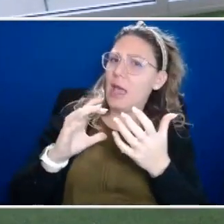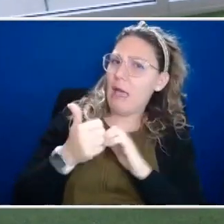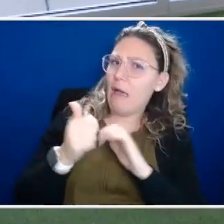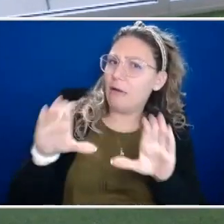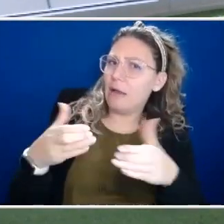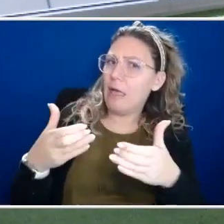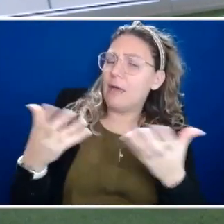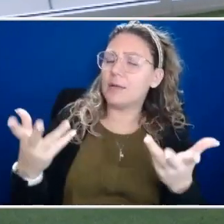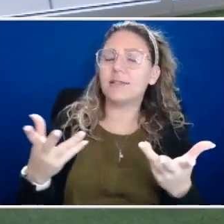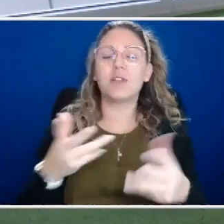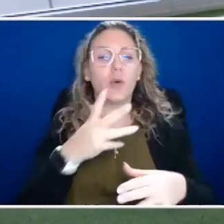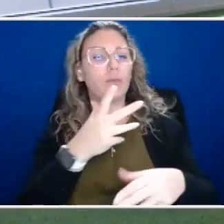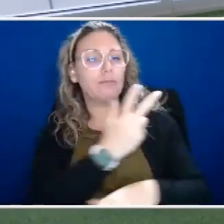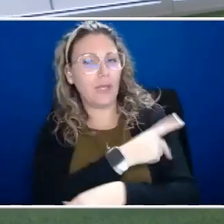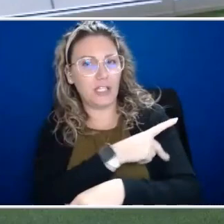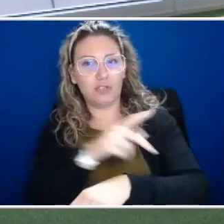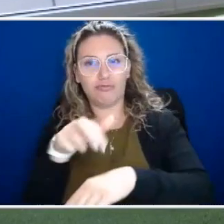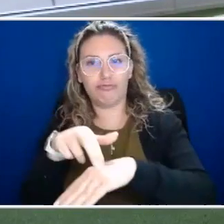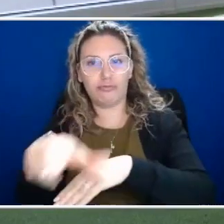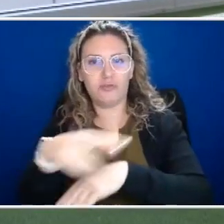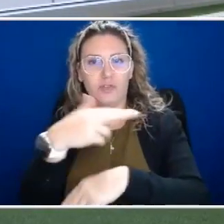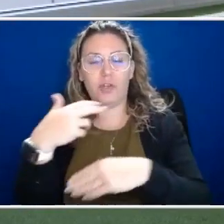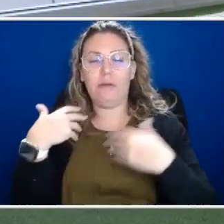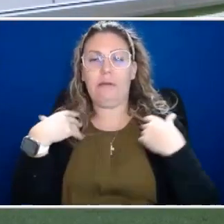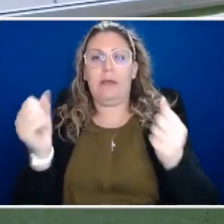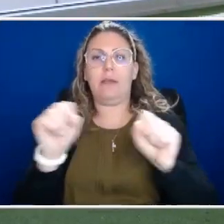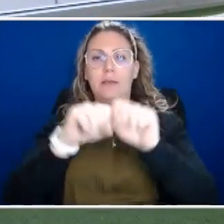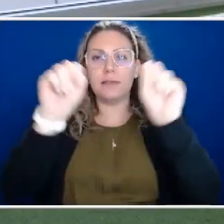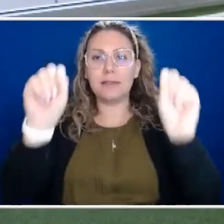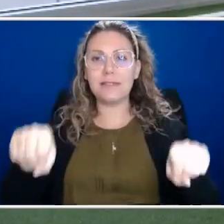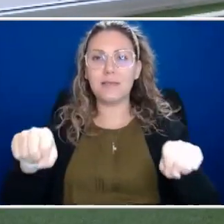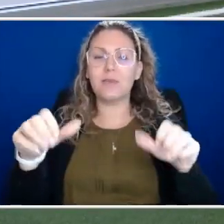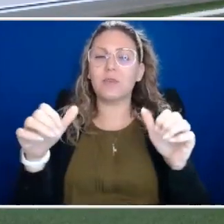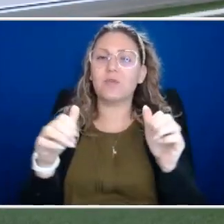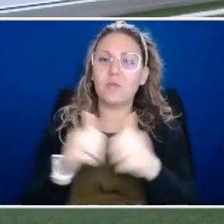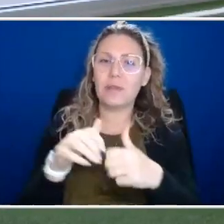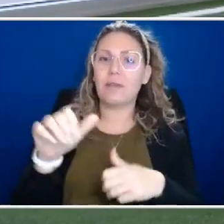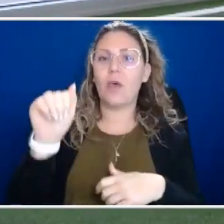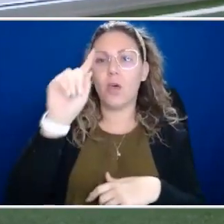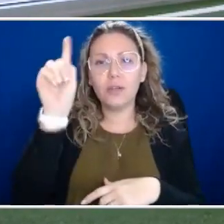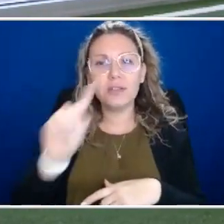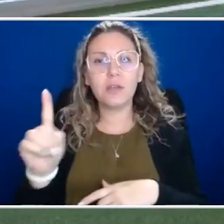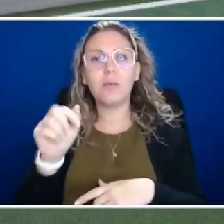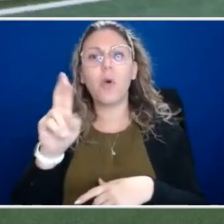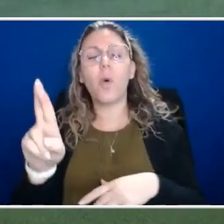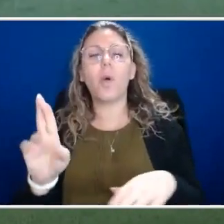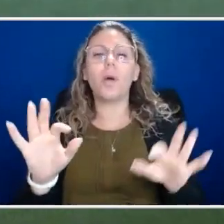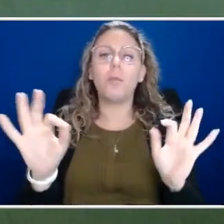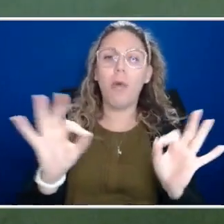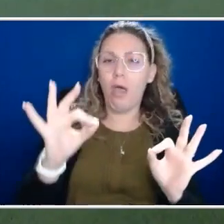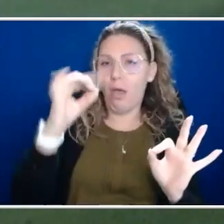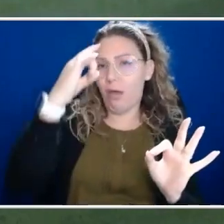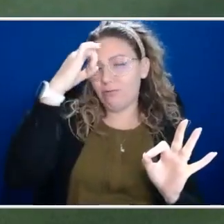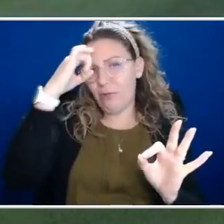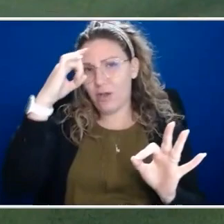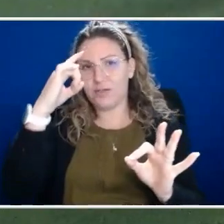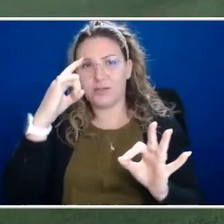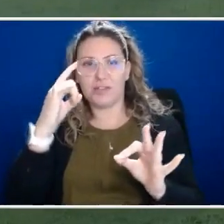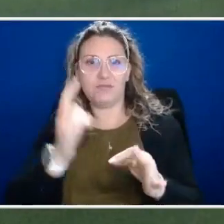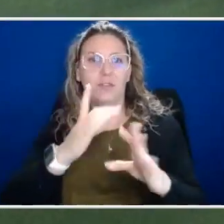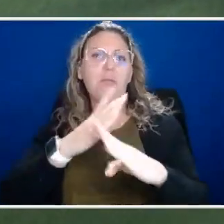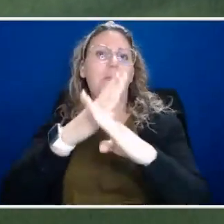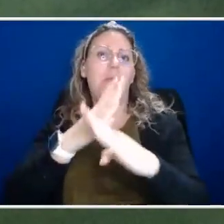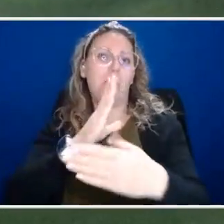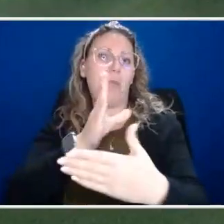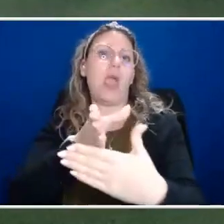through the health system that are diagnosed with Alzheimer's or mild cognitive impairment. And they come in, we work with a